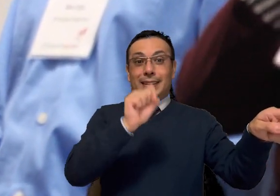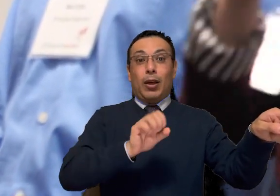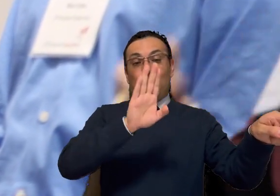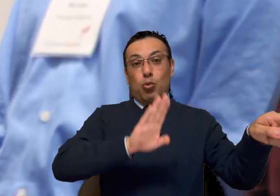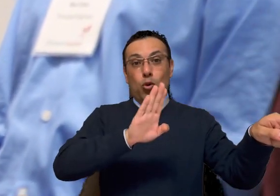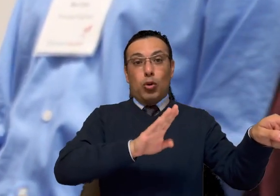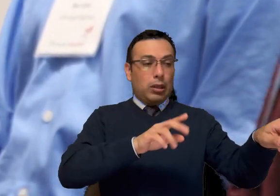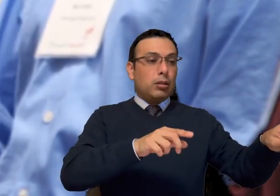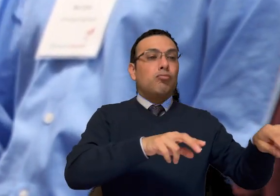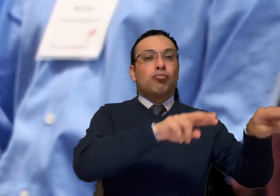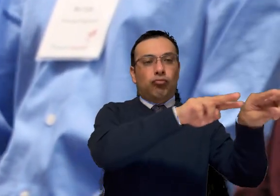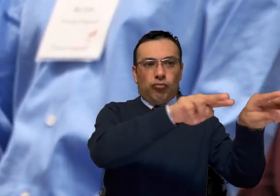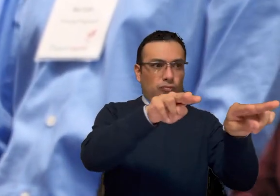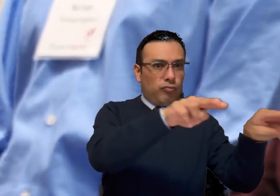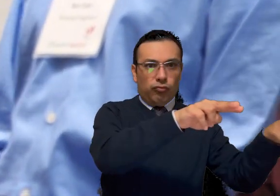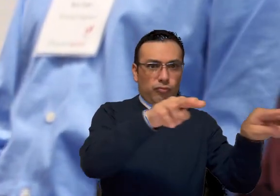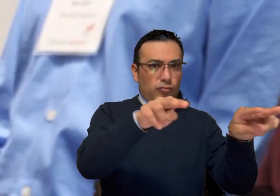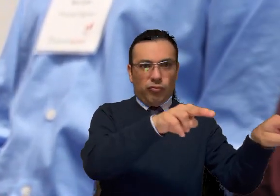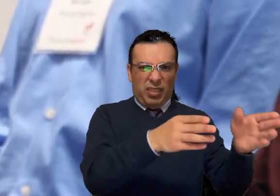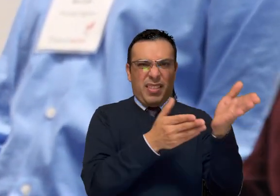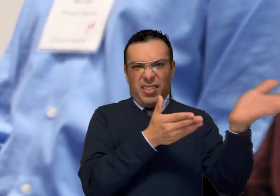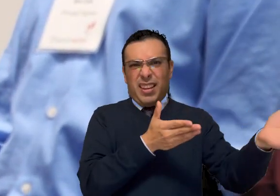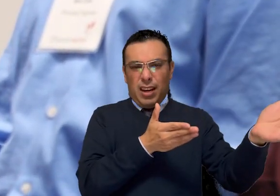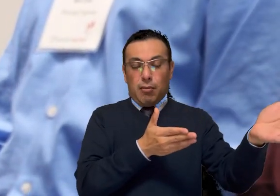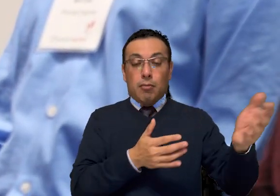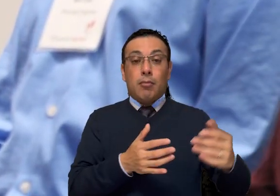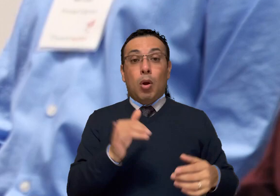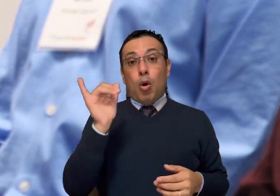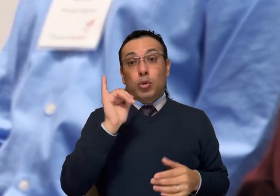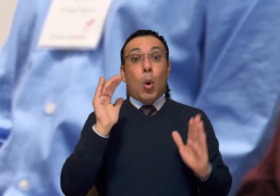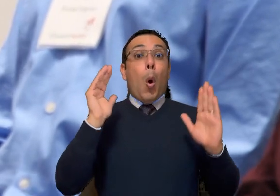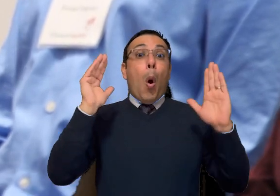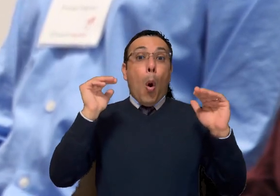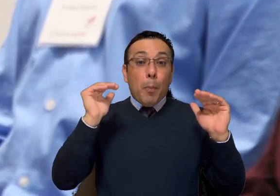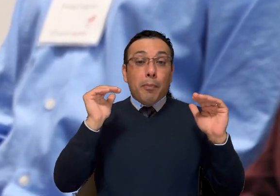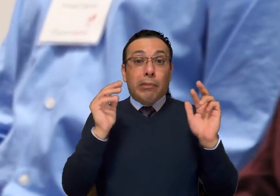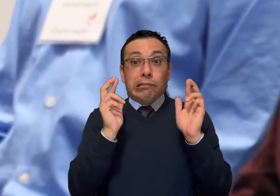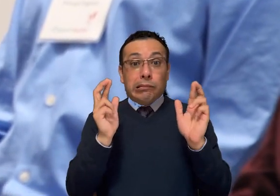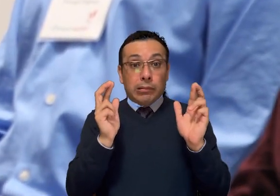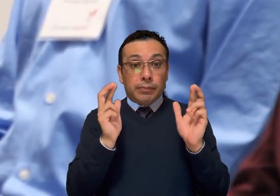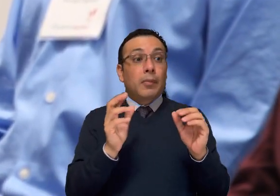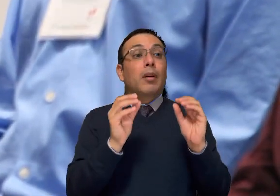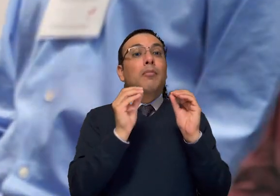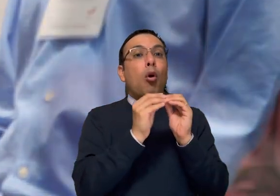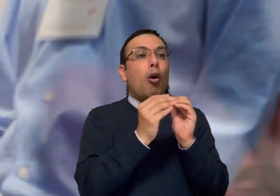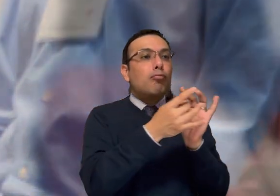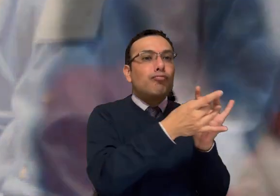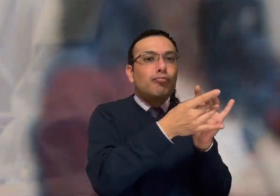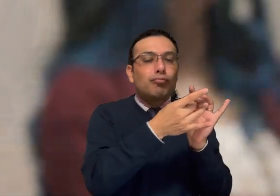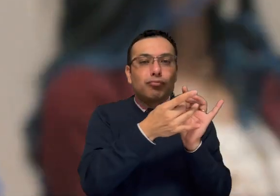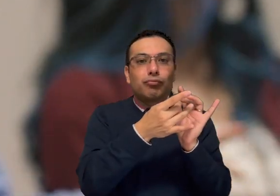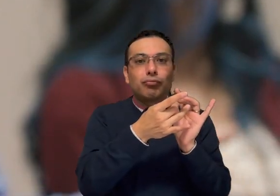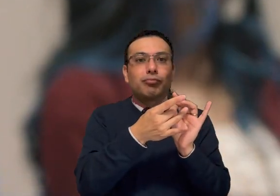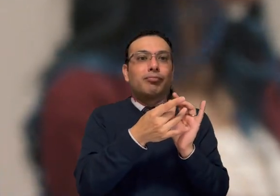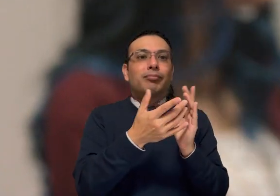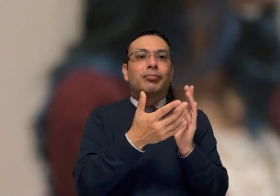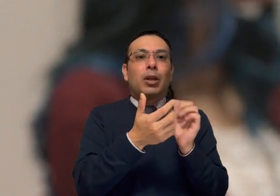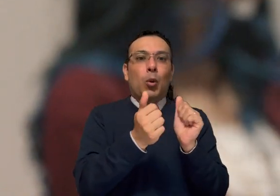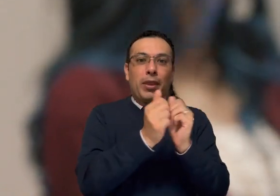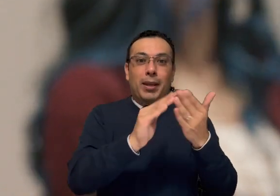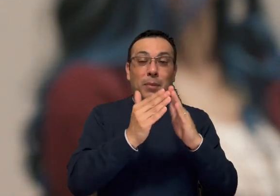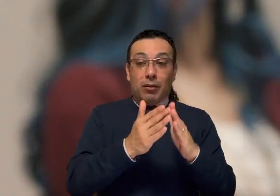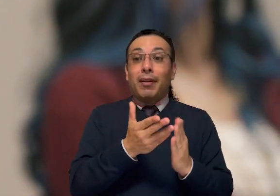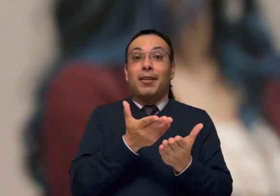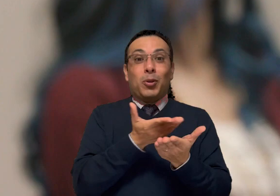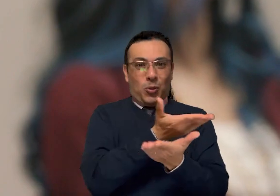more engagement with the community here for maintenance of the assets that you'll see in these communities. Thank you.